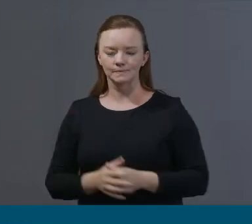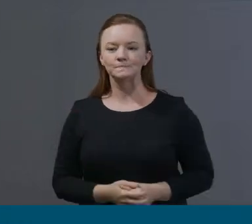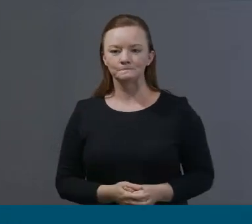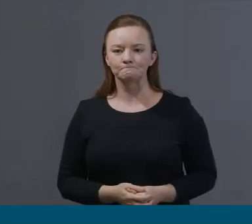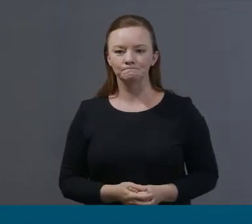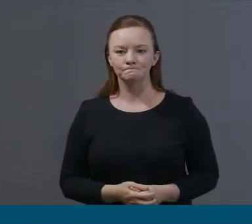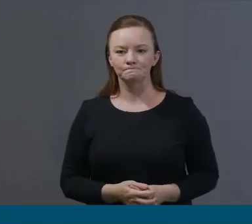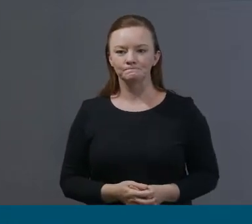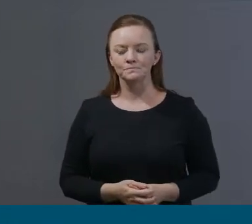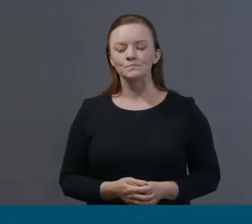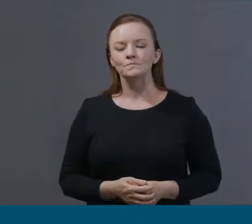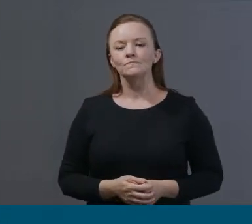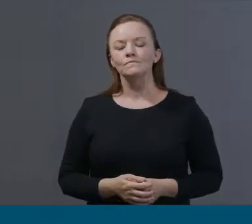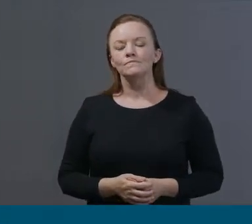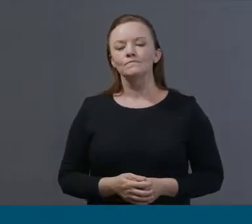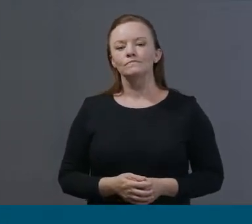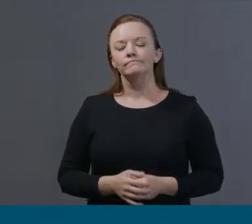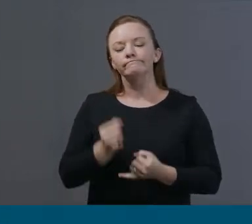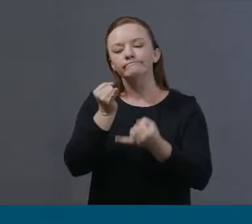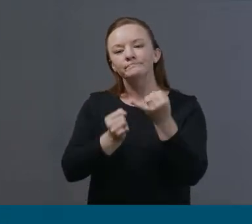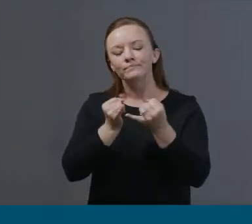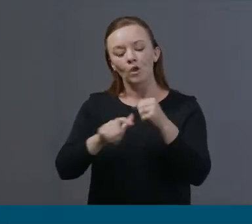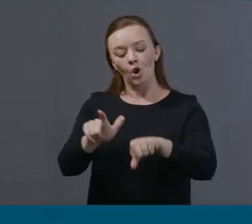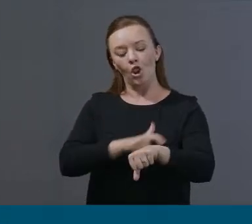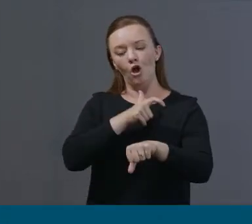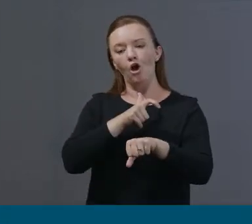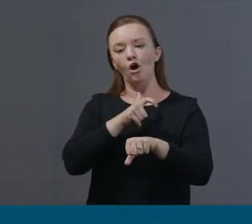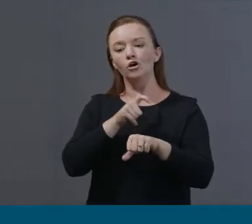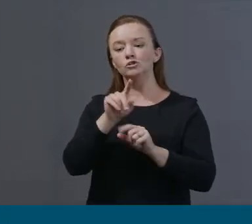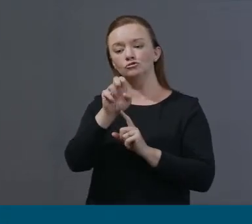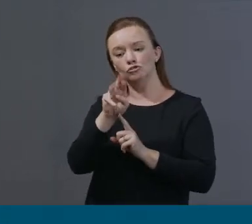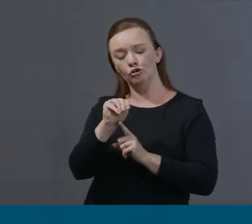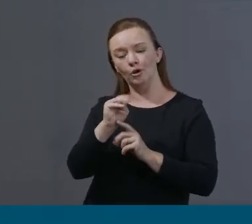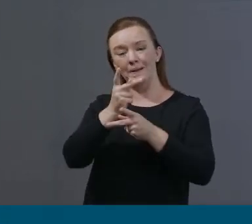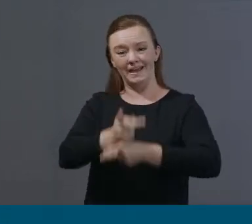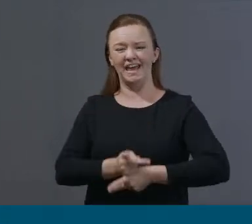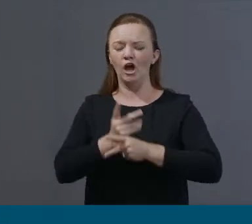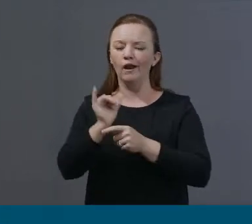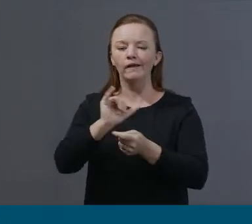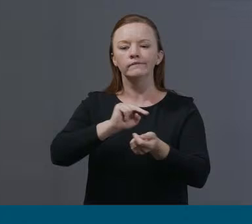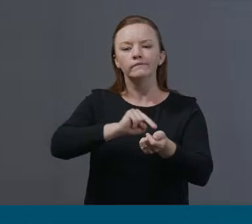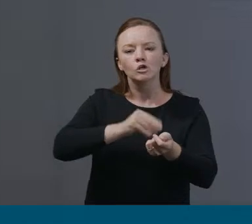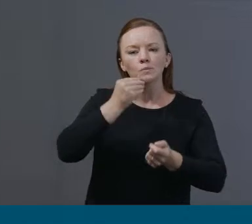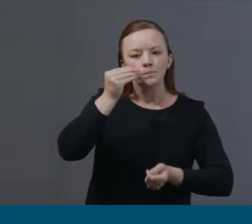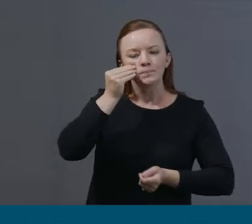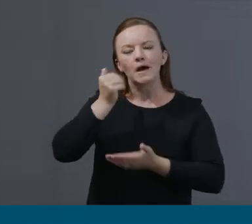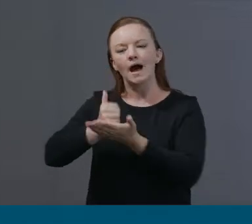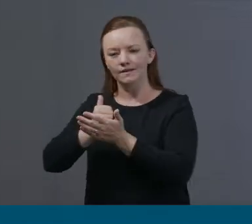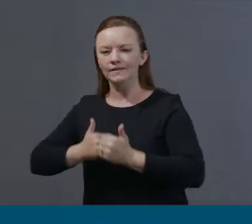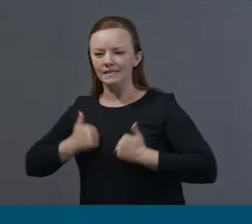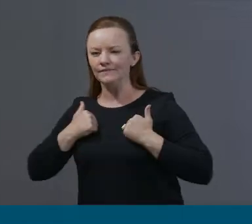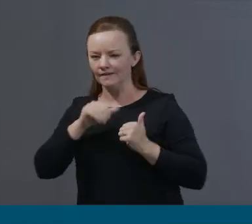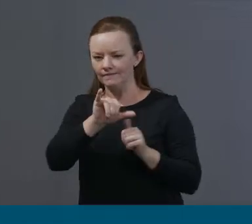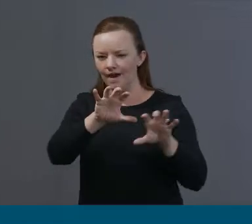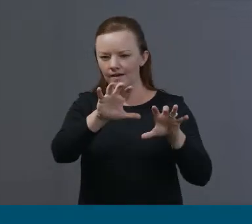And our long-term care facilities, so we have completed the tests of the facilities